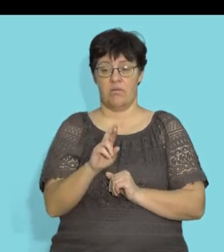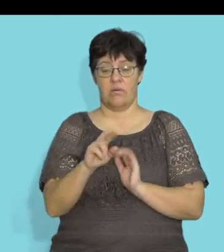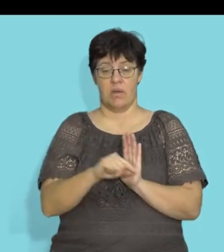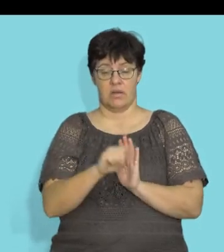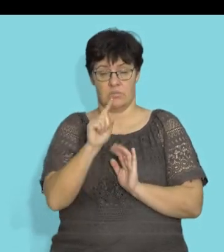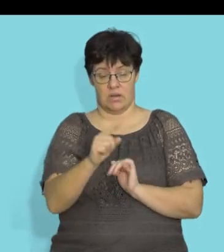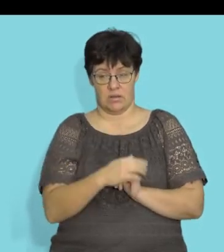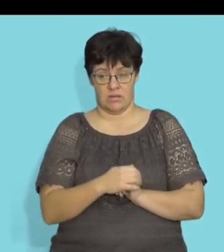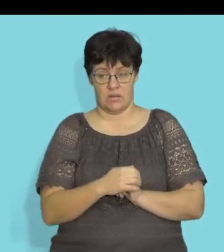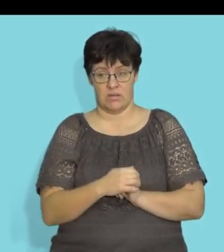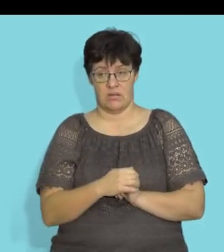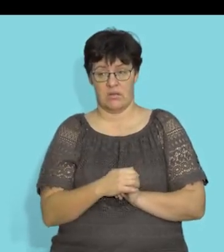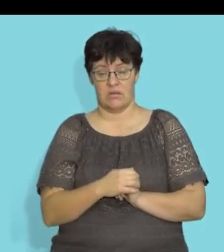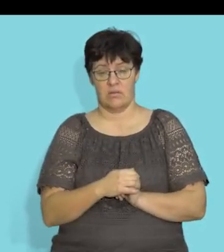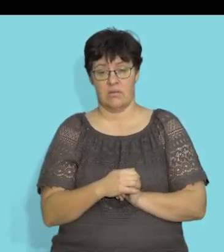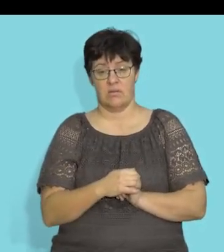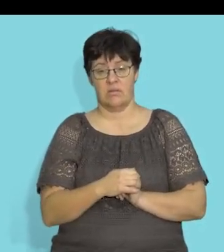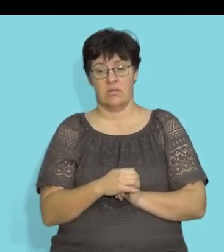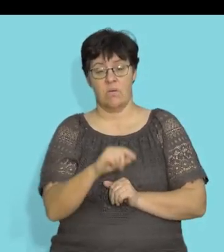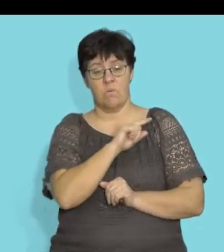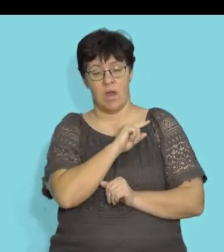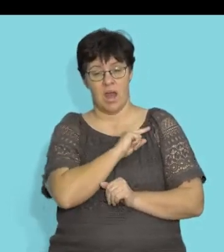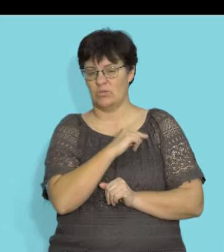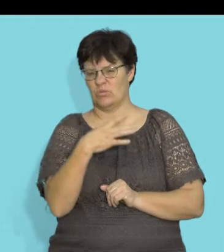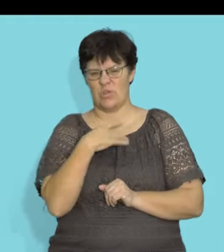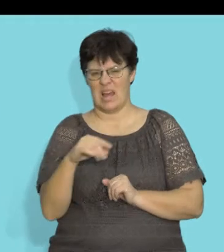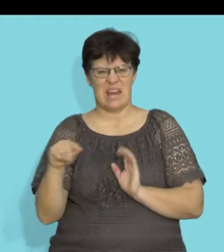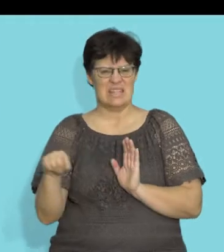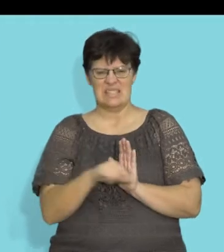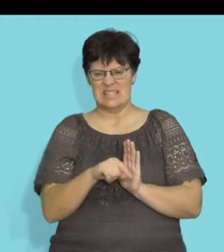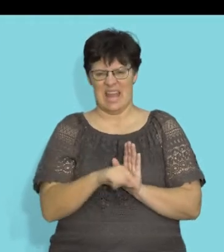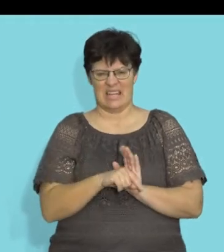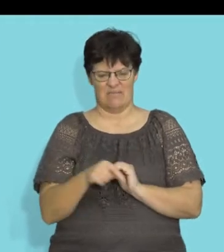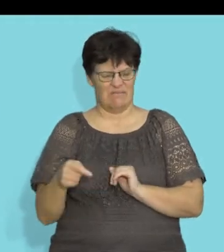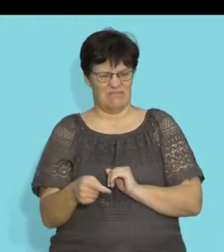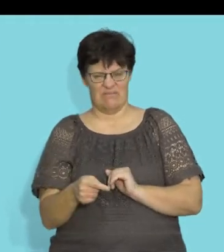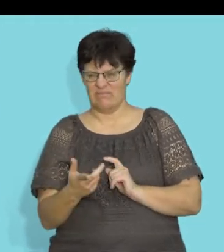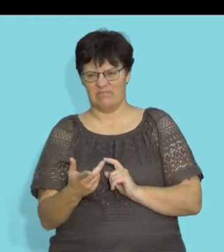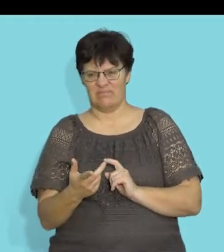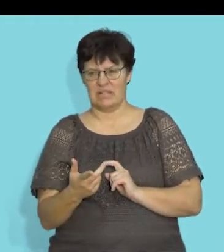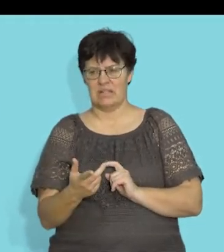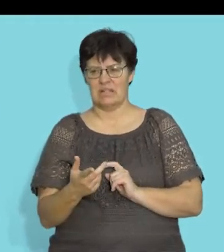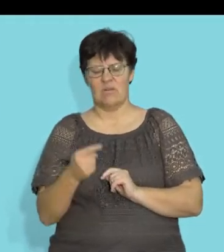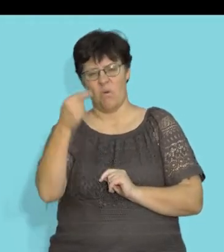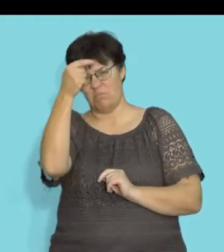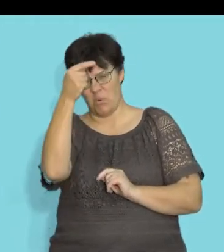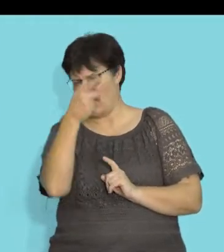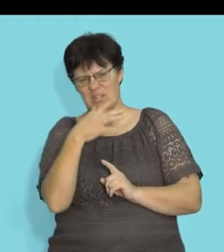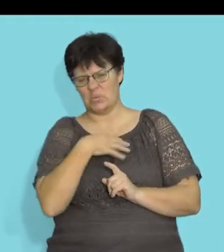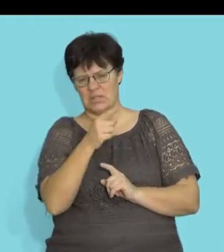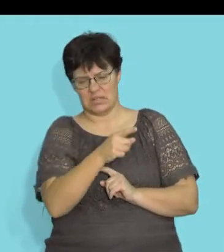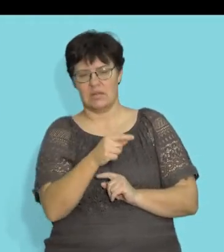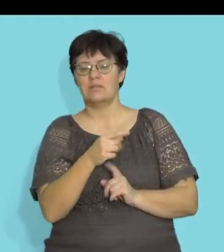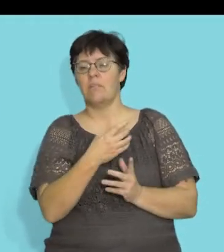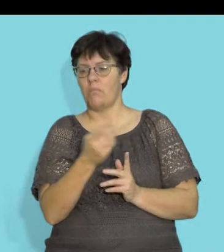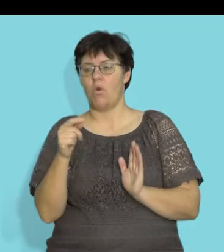minus 1. But because we don't really like having a negative in the numerator, this formula is commonly